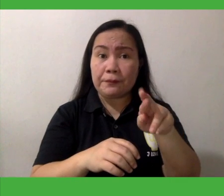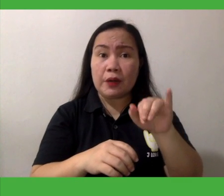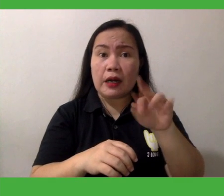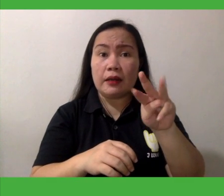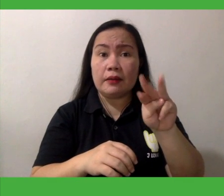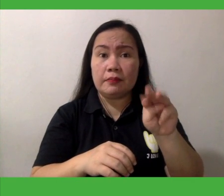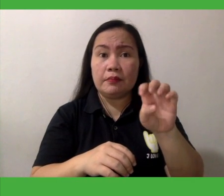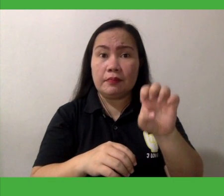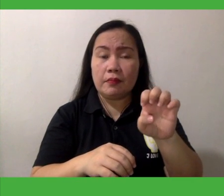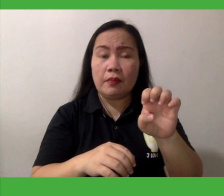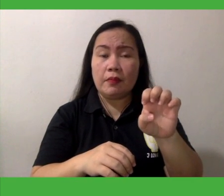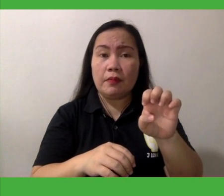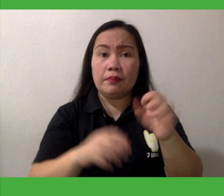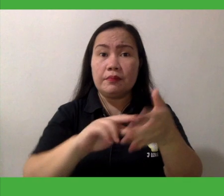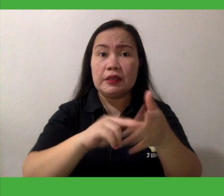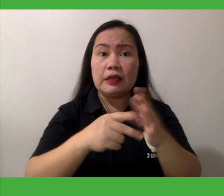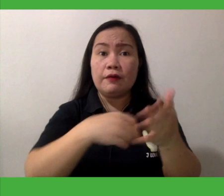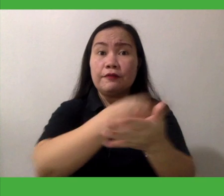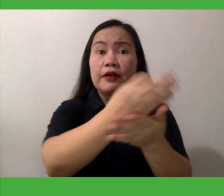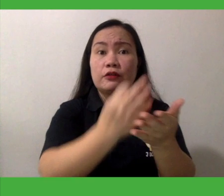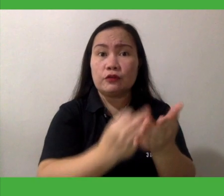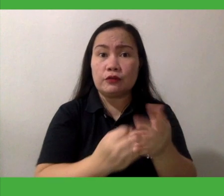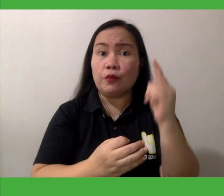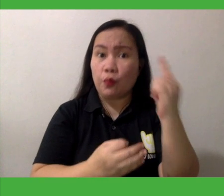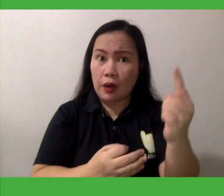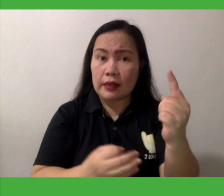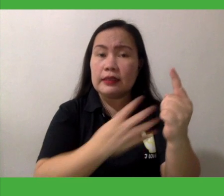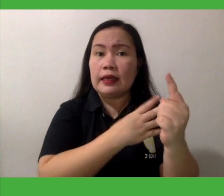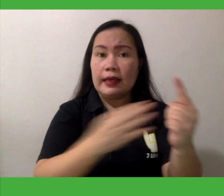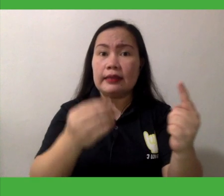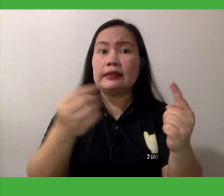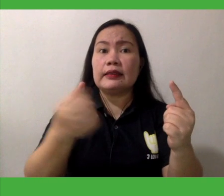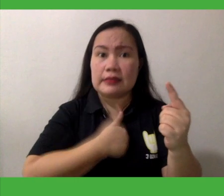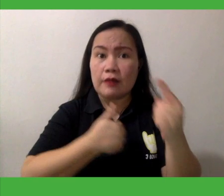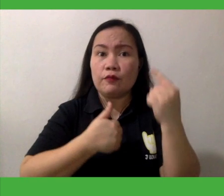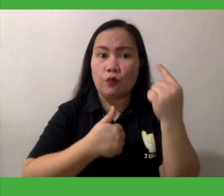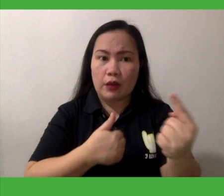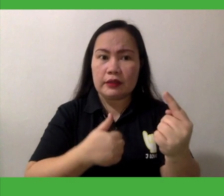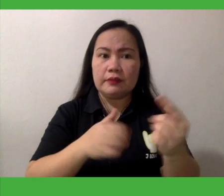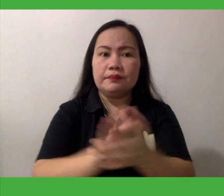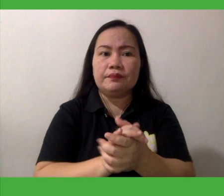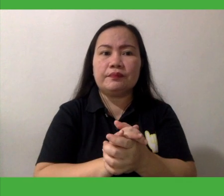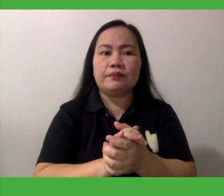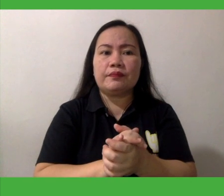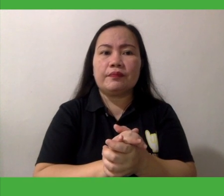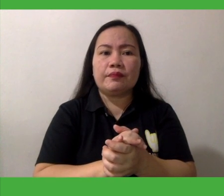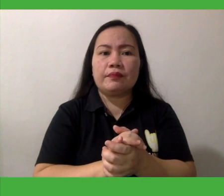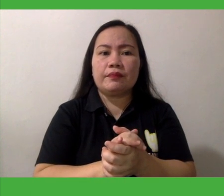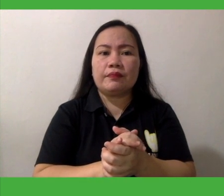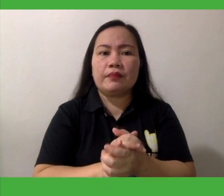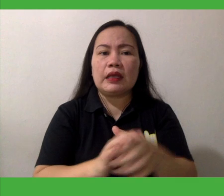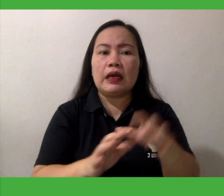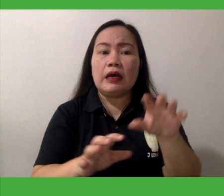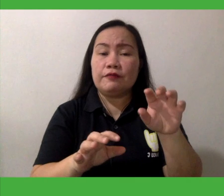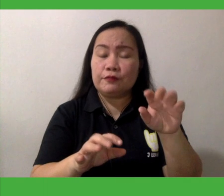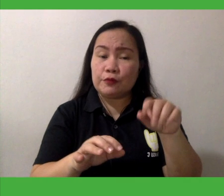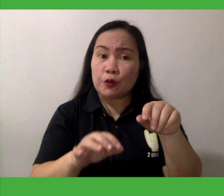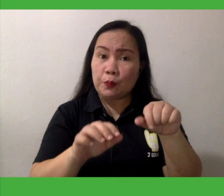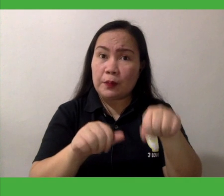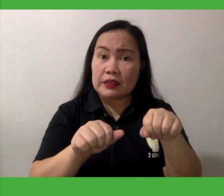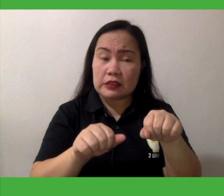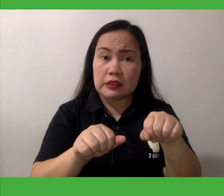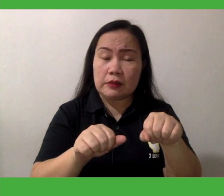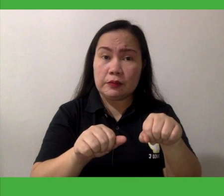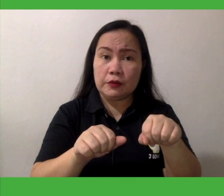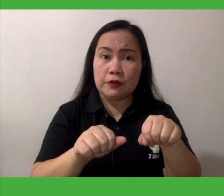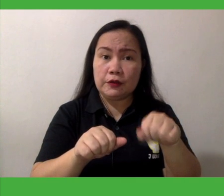So, what are the values, possible values for the variable X? So, the